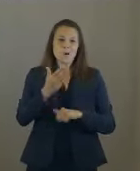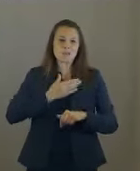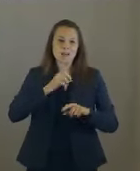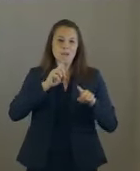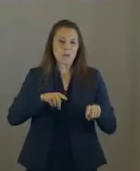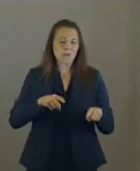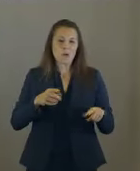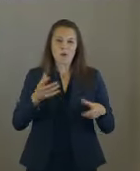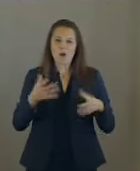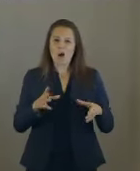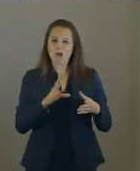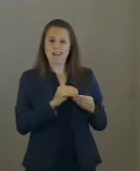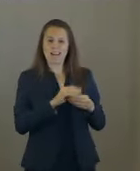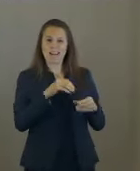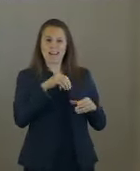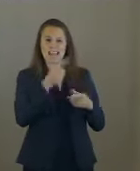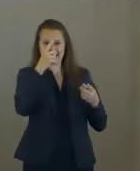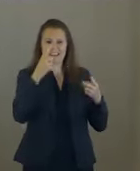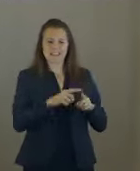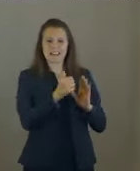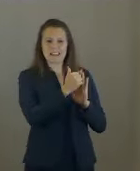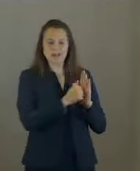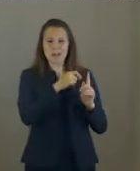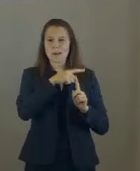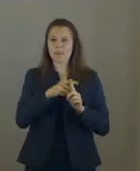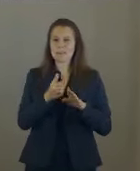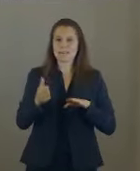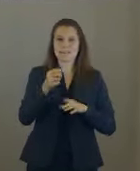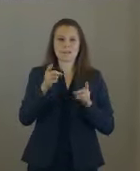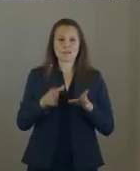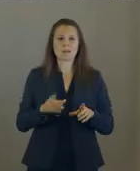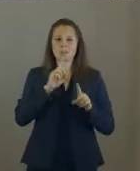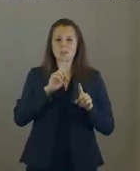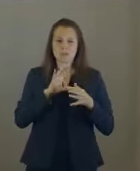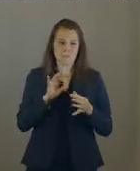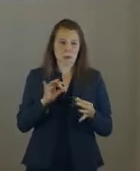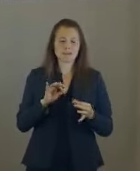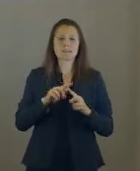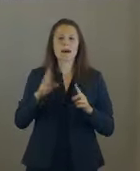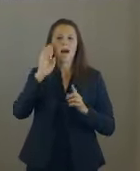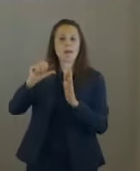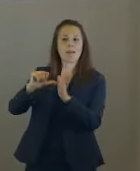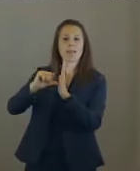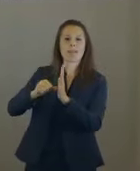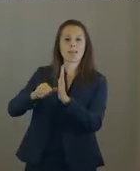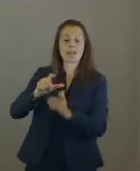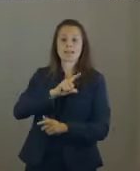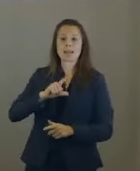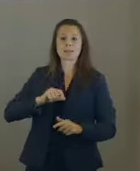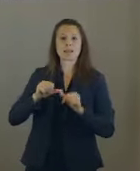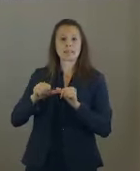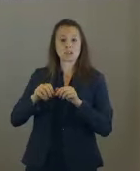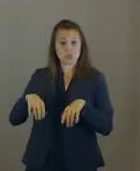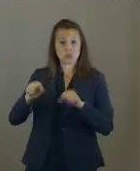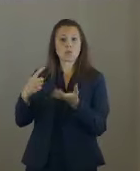has been covered in the consent agenda and in the executive director's remarks. I will highlight that the legislature continues to